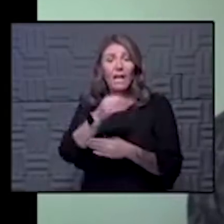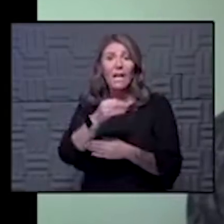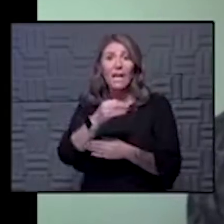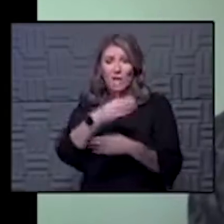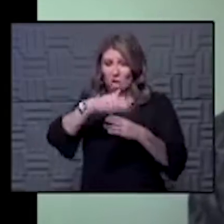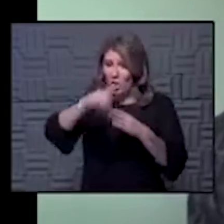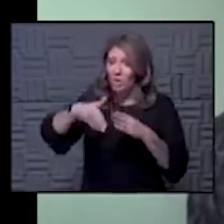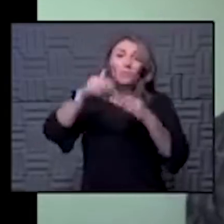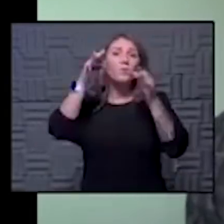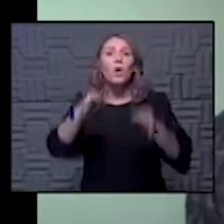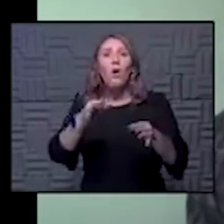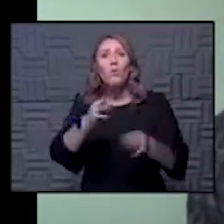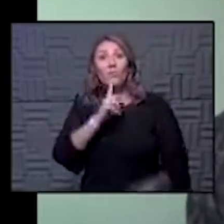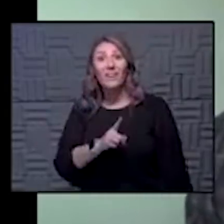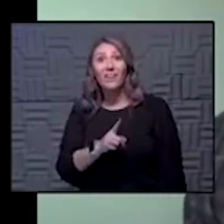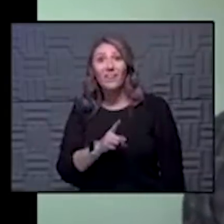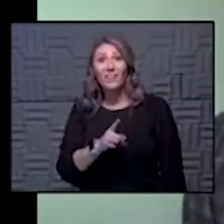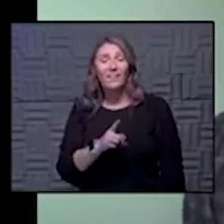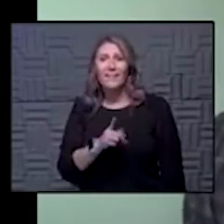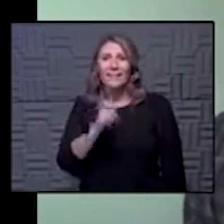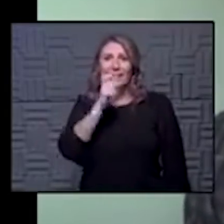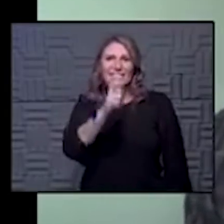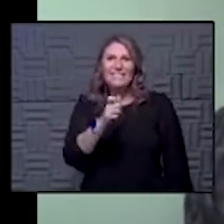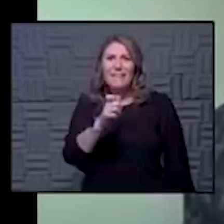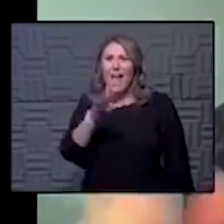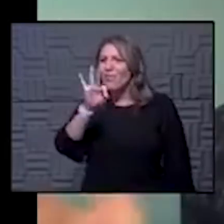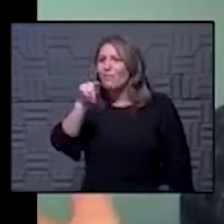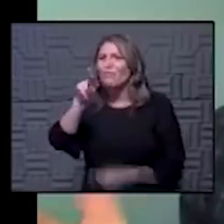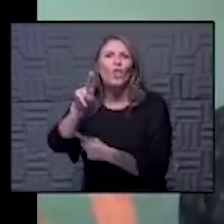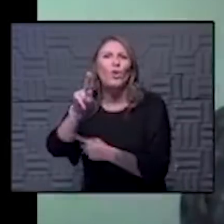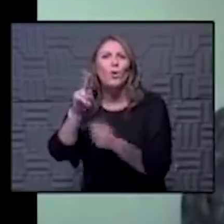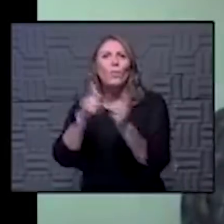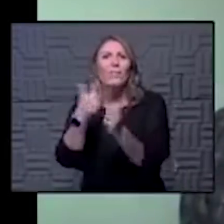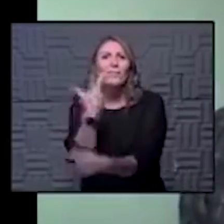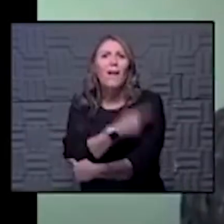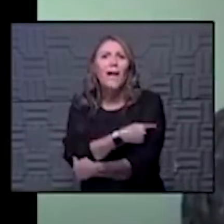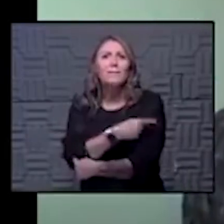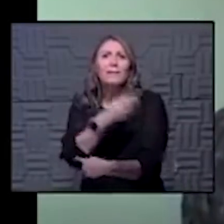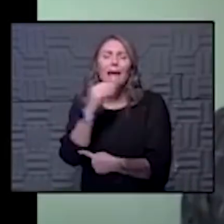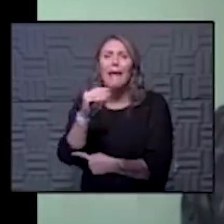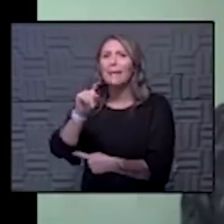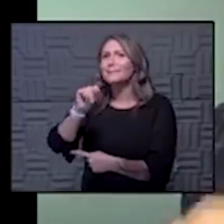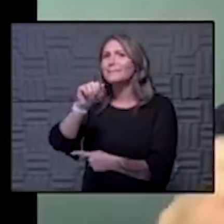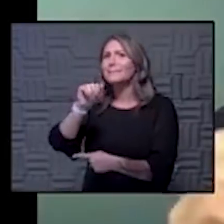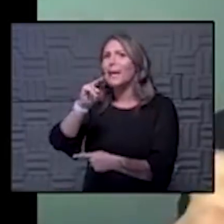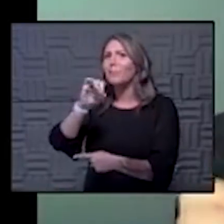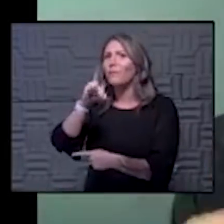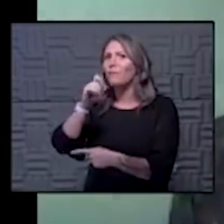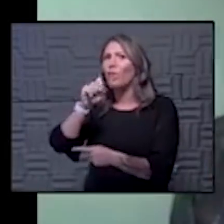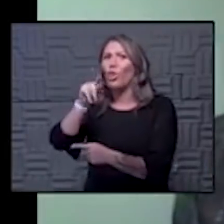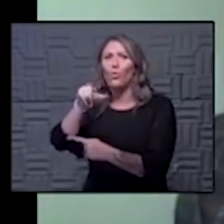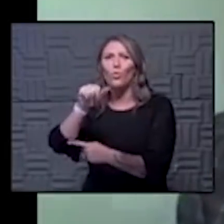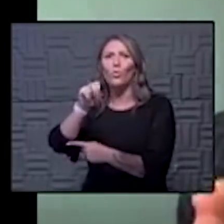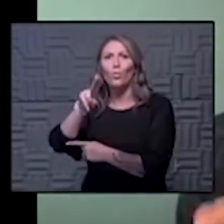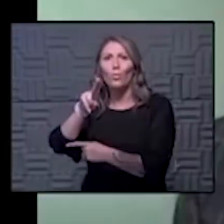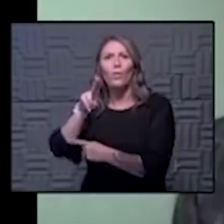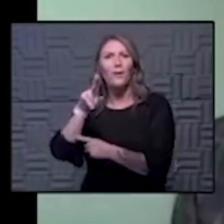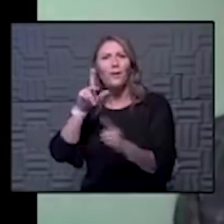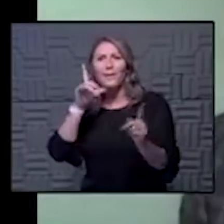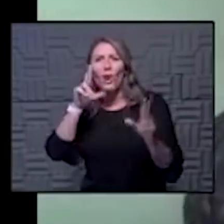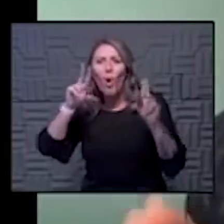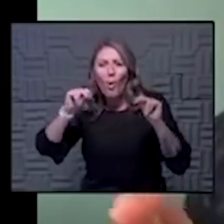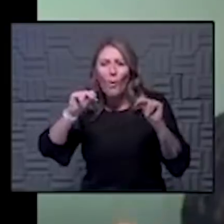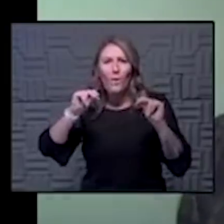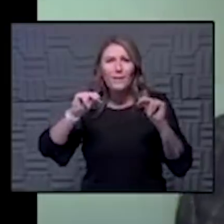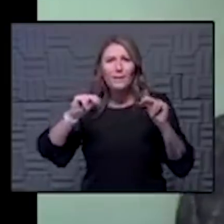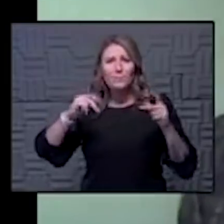decision are very real. It's not influenza with a vaccine and with Tamiflu. It's actually much